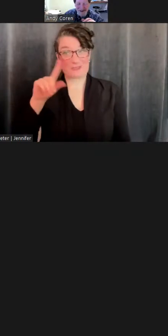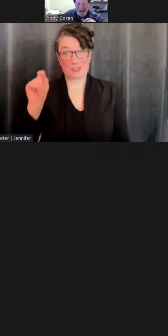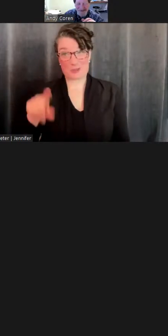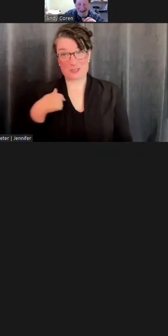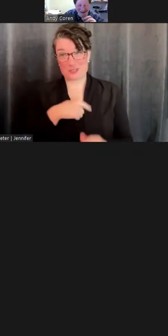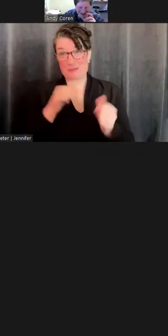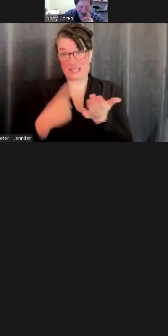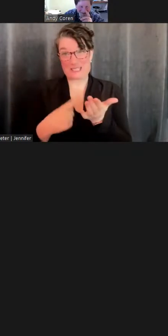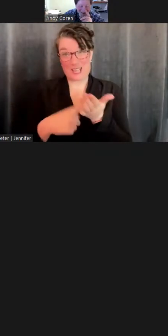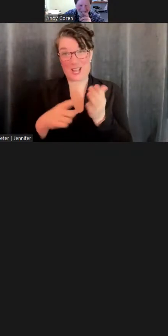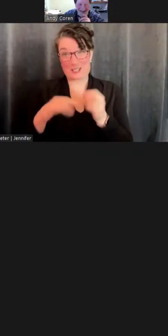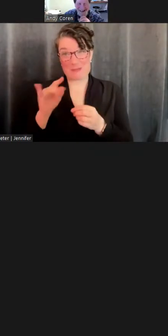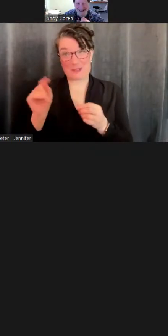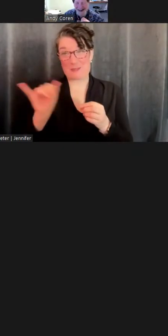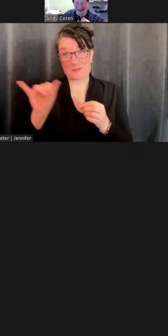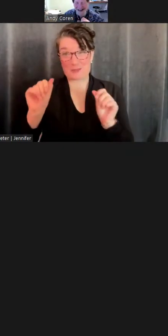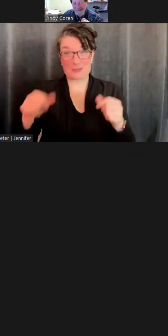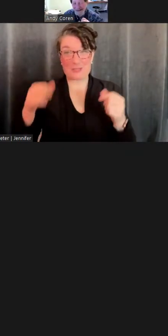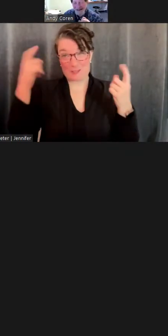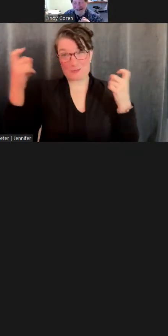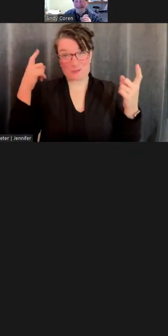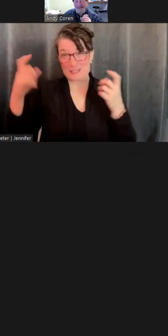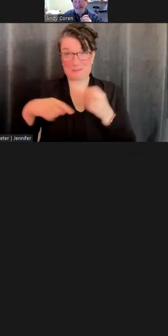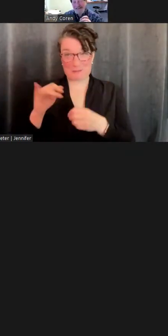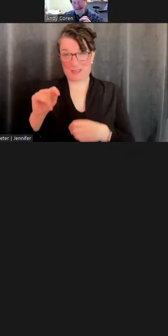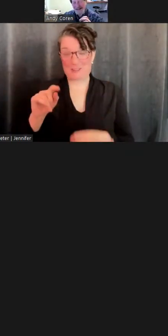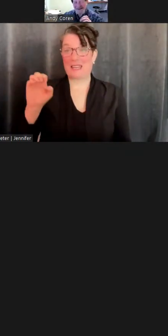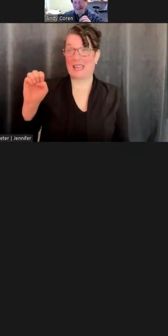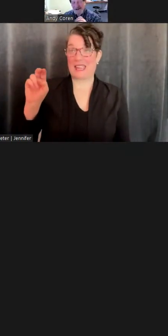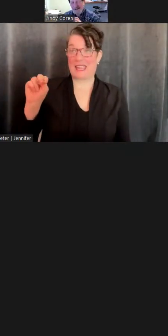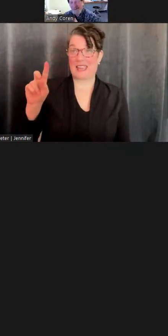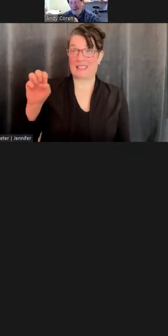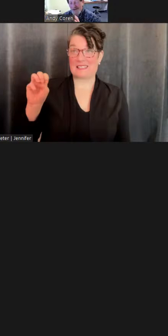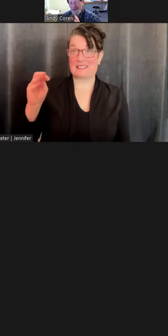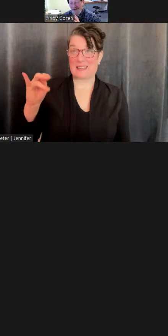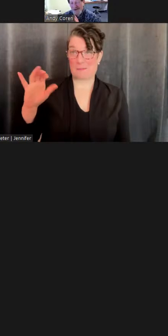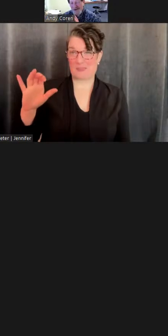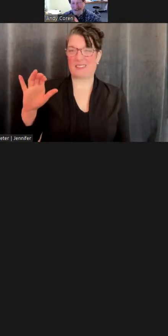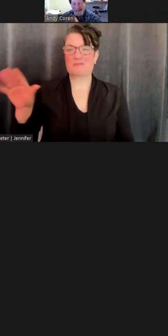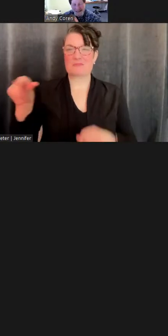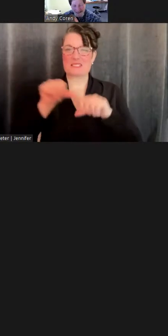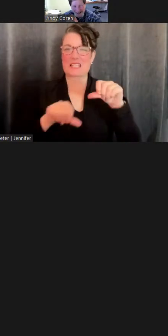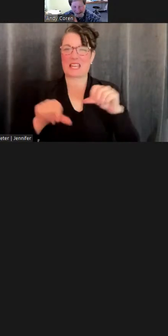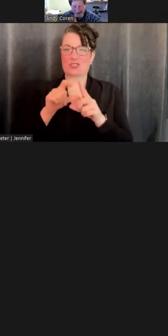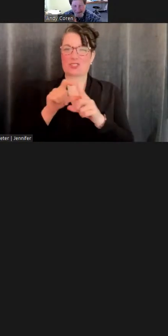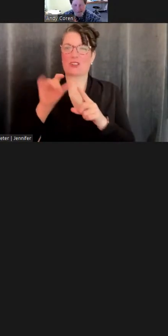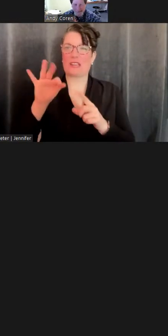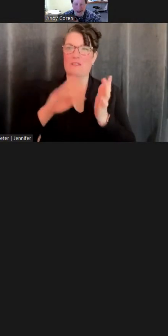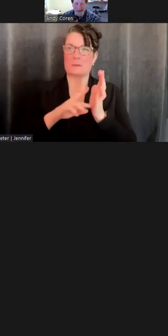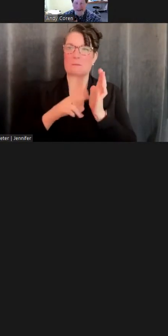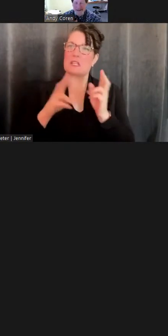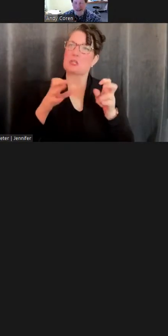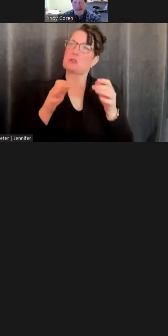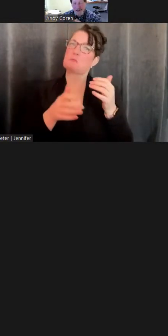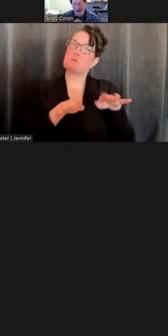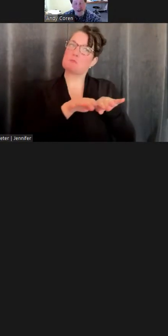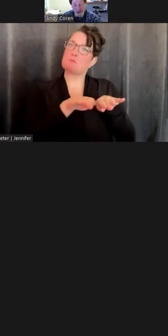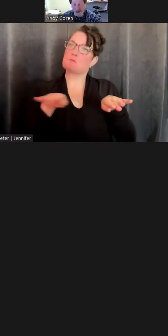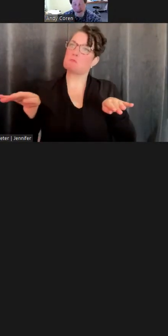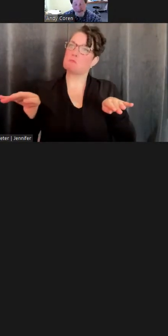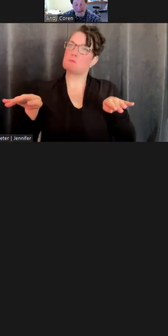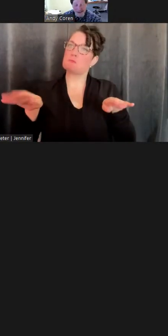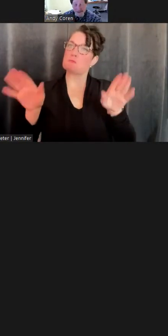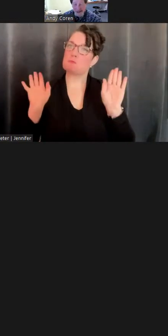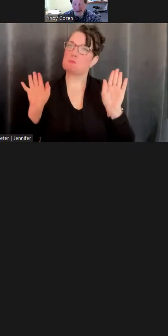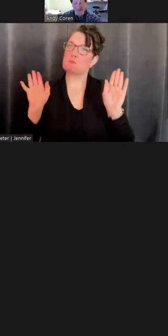could also dream about endemic. Right. Endemic is a scientific term when there's sort of a steady state and it's low enough.